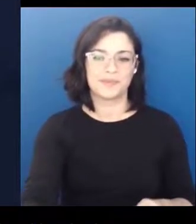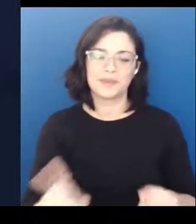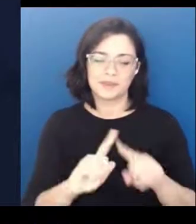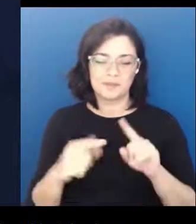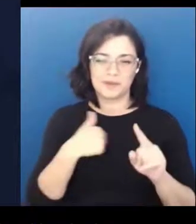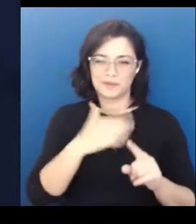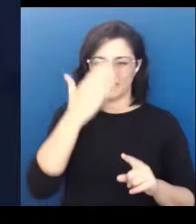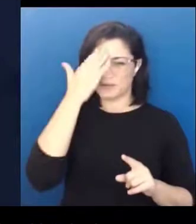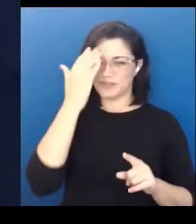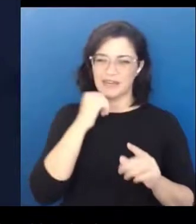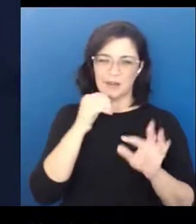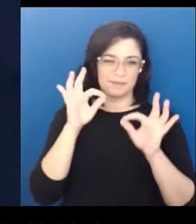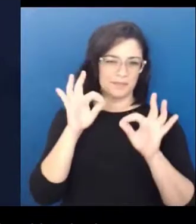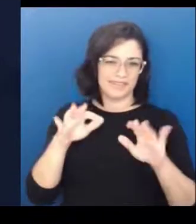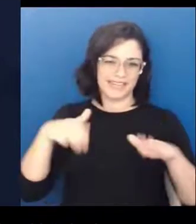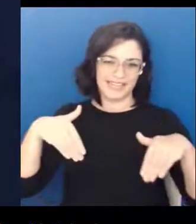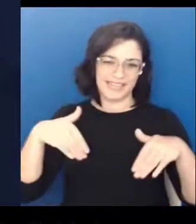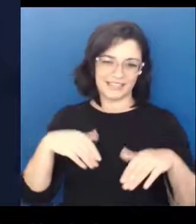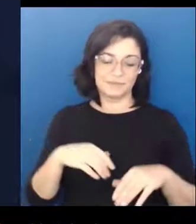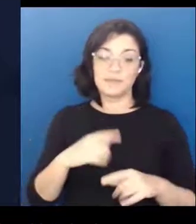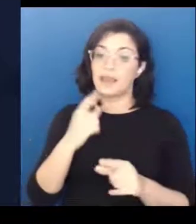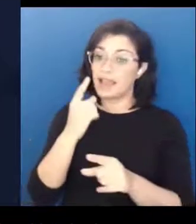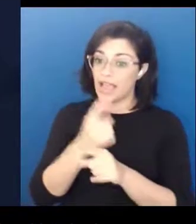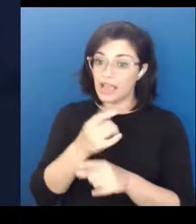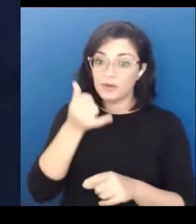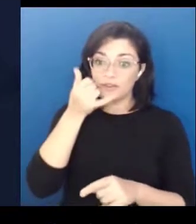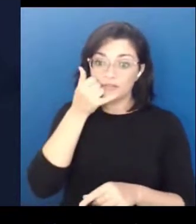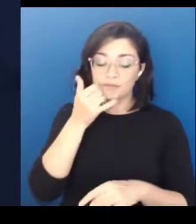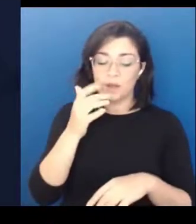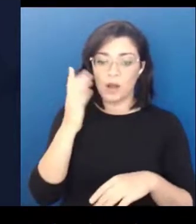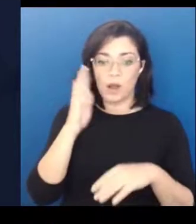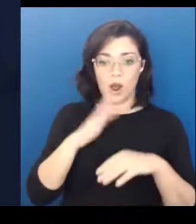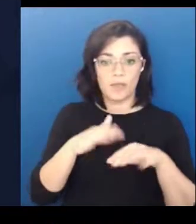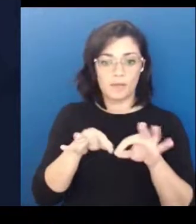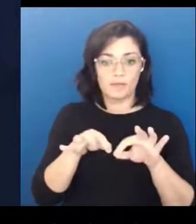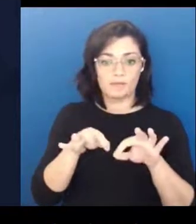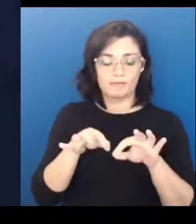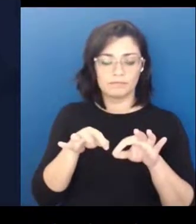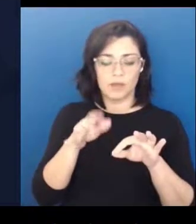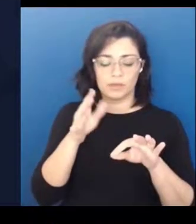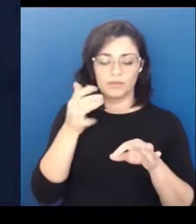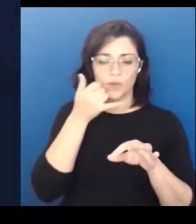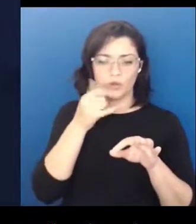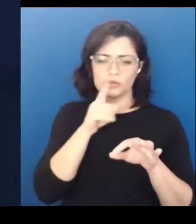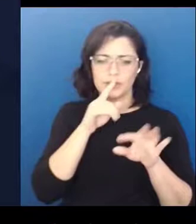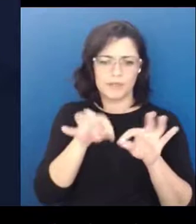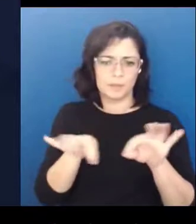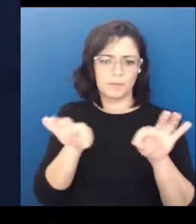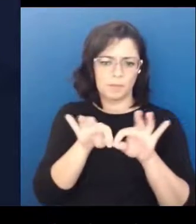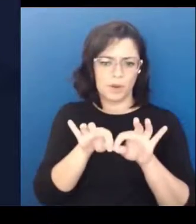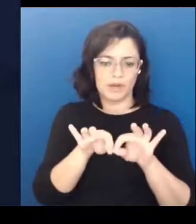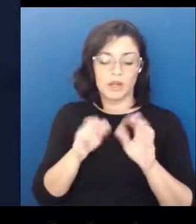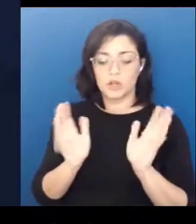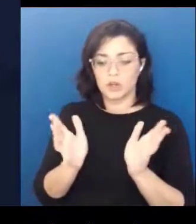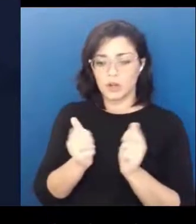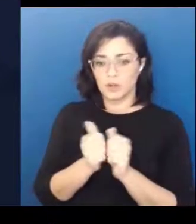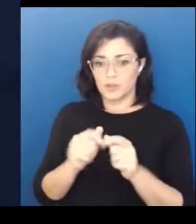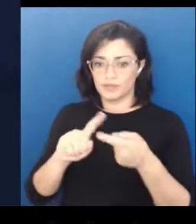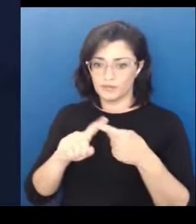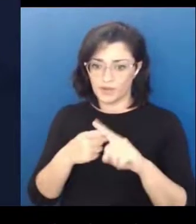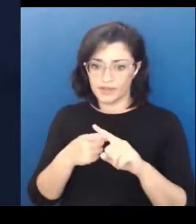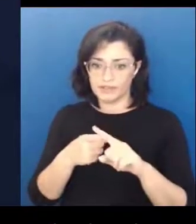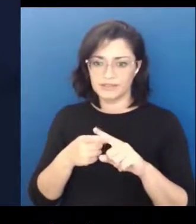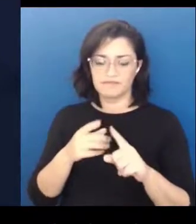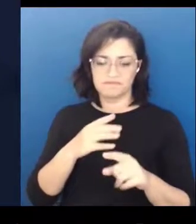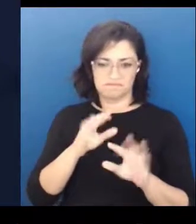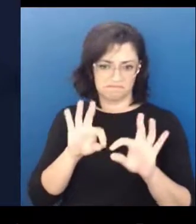very important for obvious reasons. Talking with friends and relatives is one reason, but more importantly,